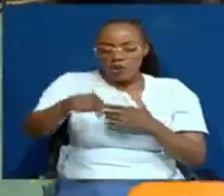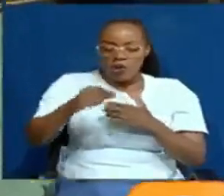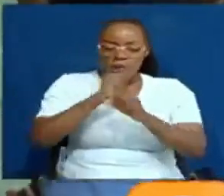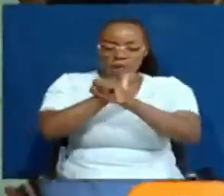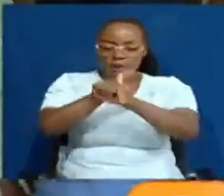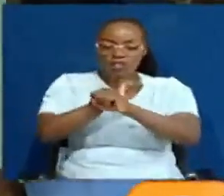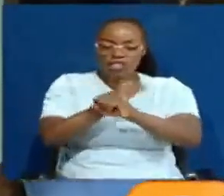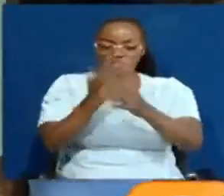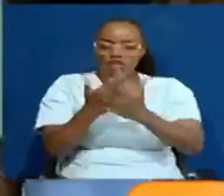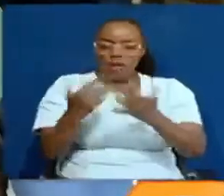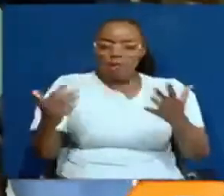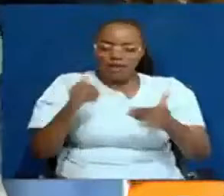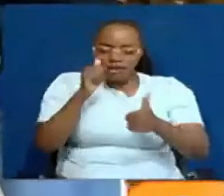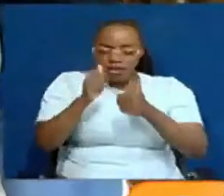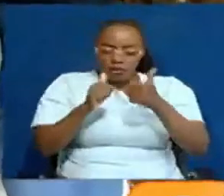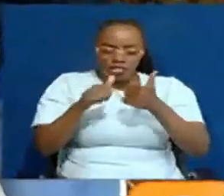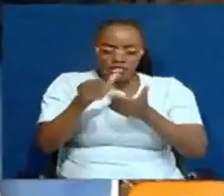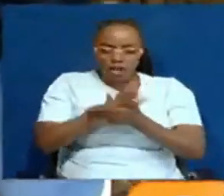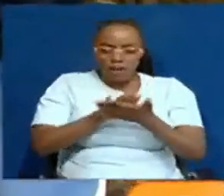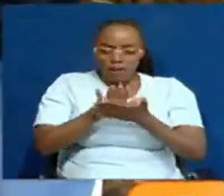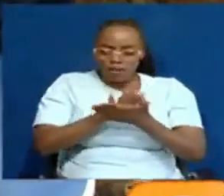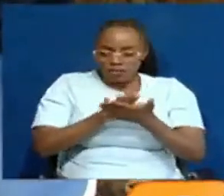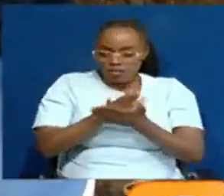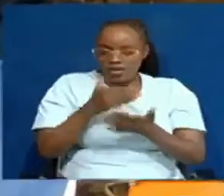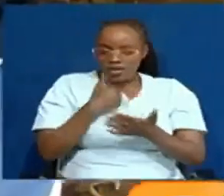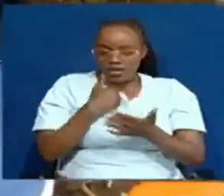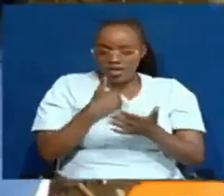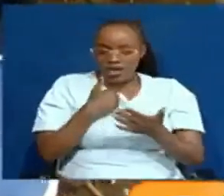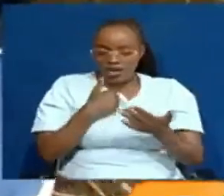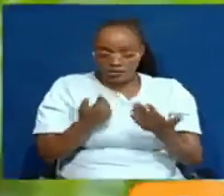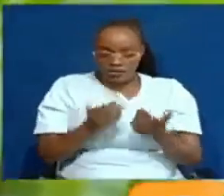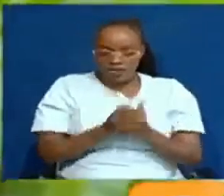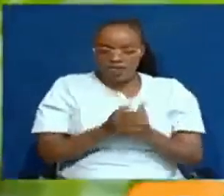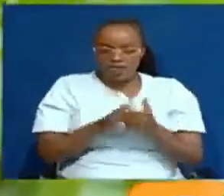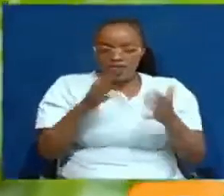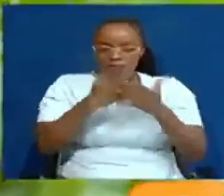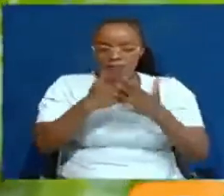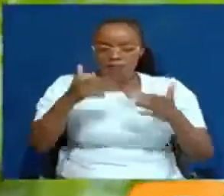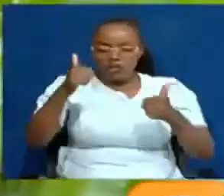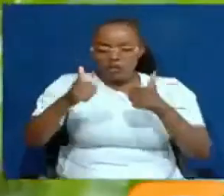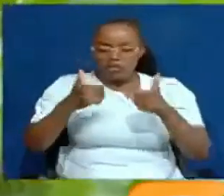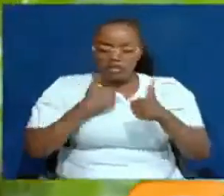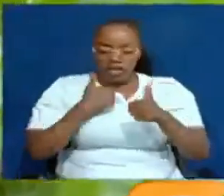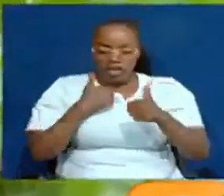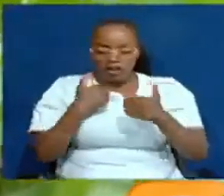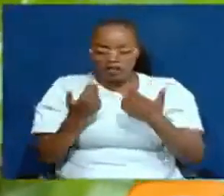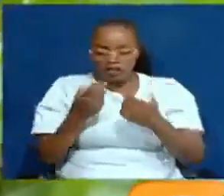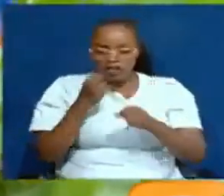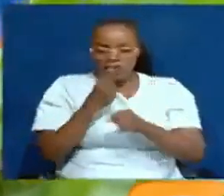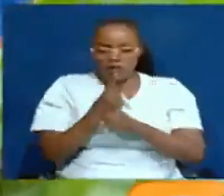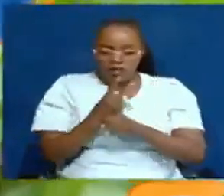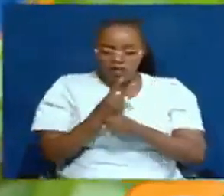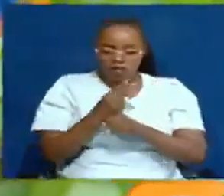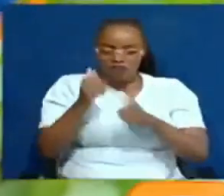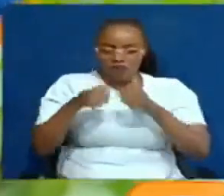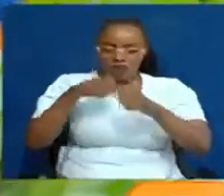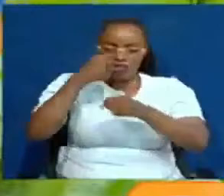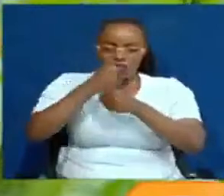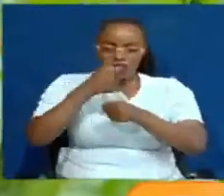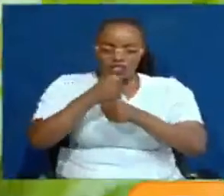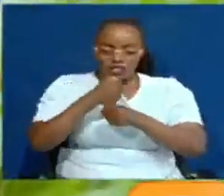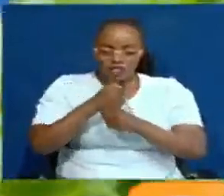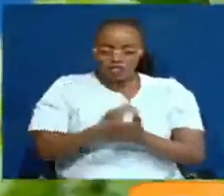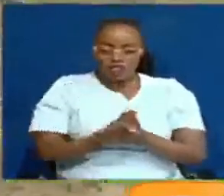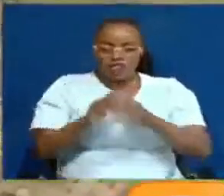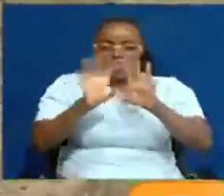products. Basically, this is products that are for control of pests and diseases. The